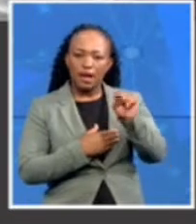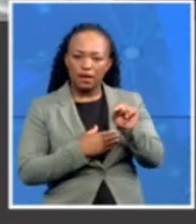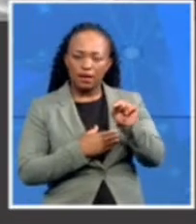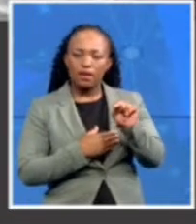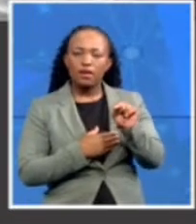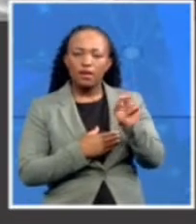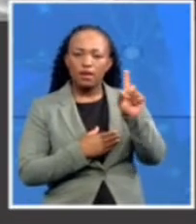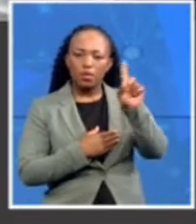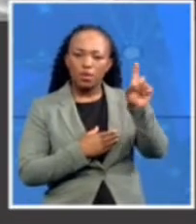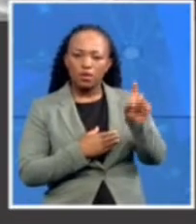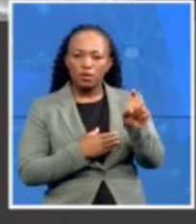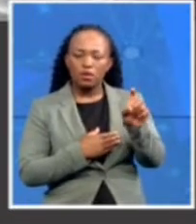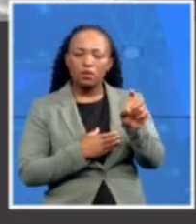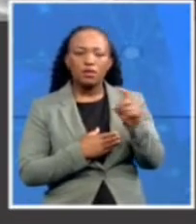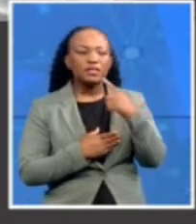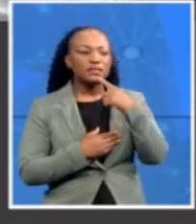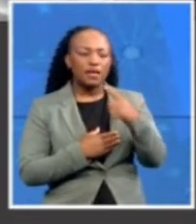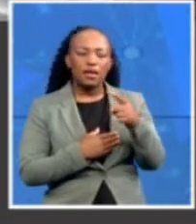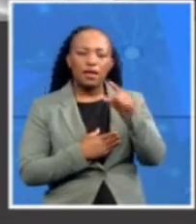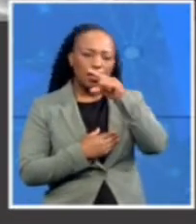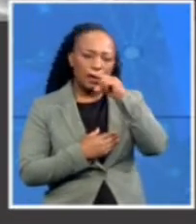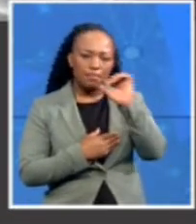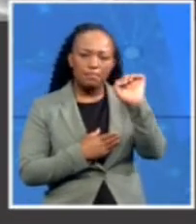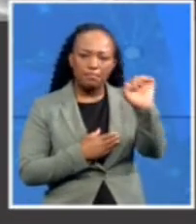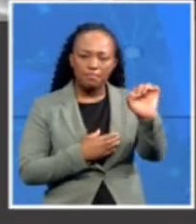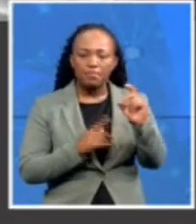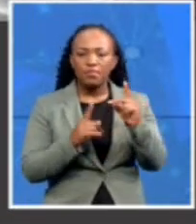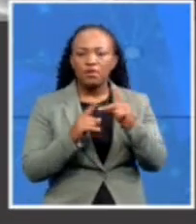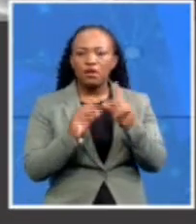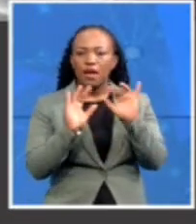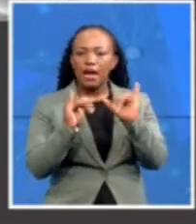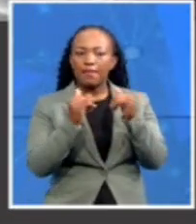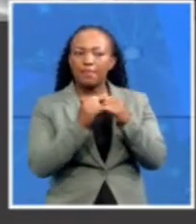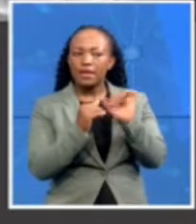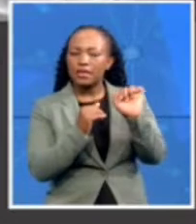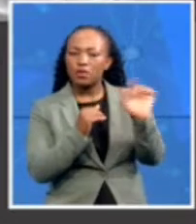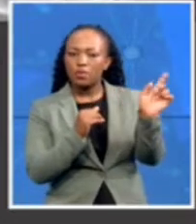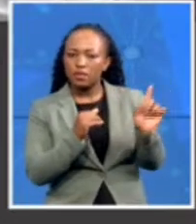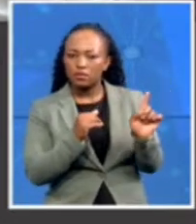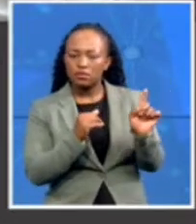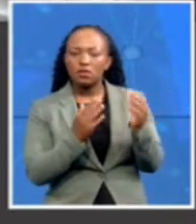and immediately it will be Chris Yelland after you. Thank you.